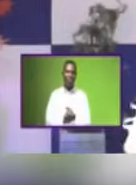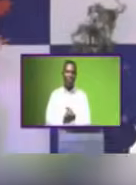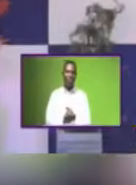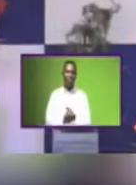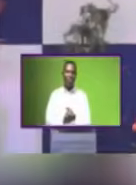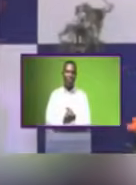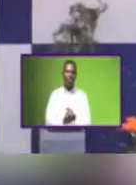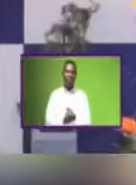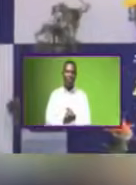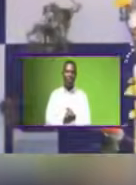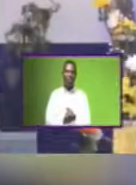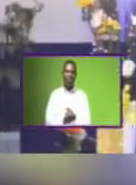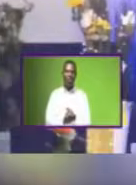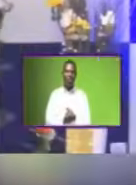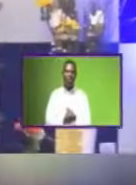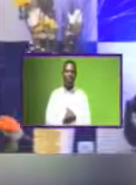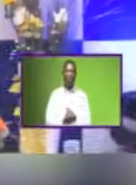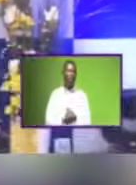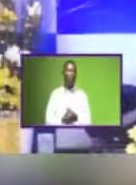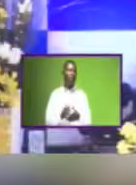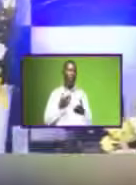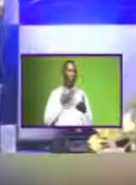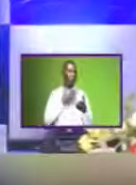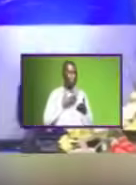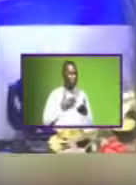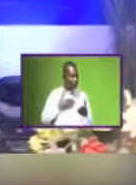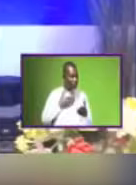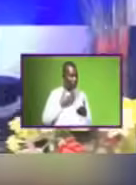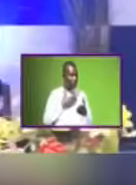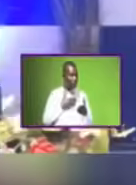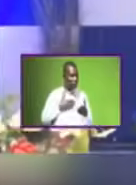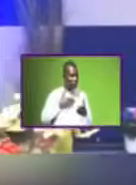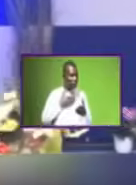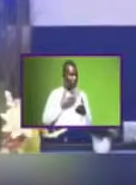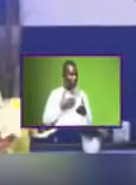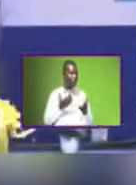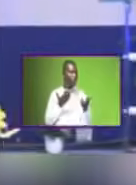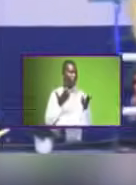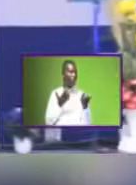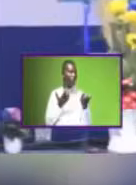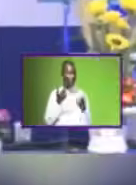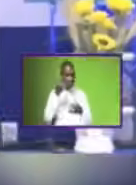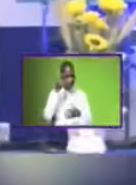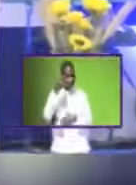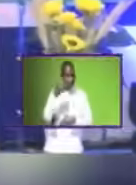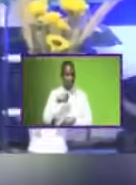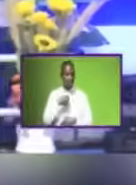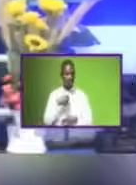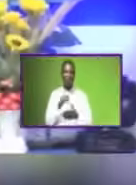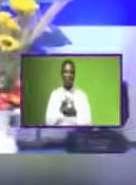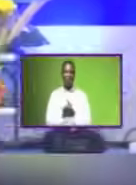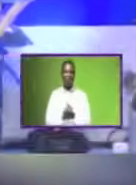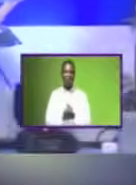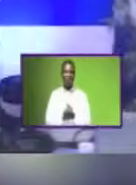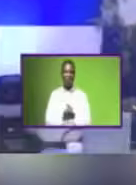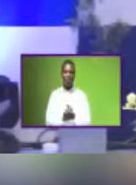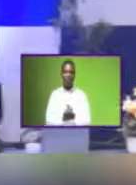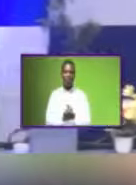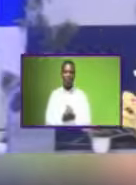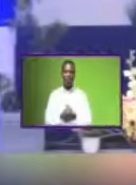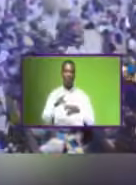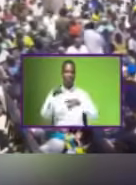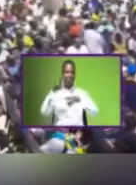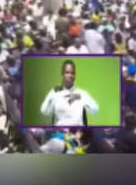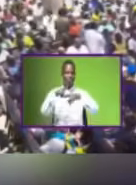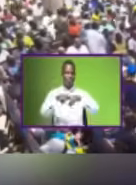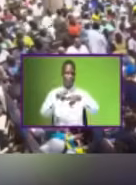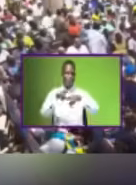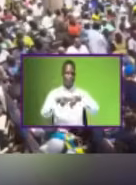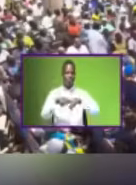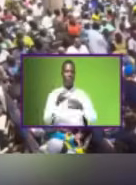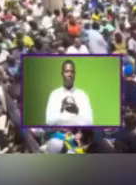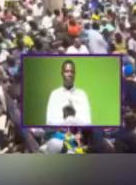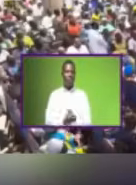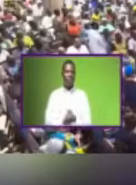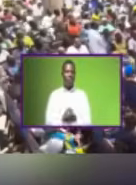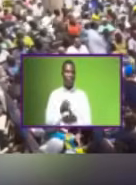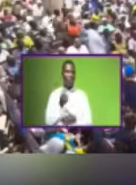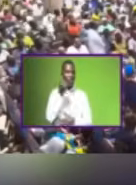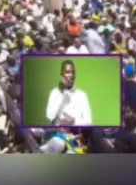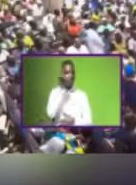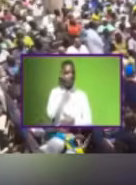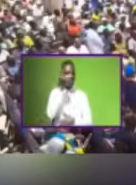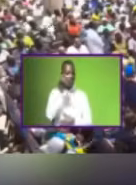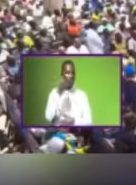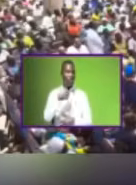Yes, Monya, but to them, mammy. Amen. Amen. Catch all sit down. Sir, what am I